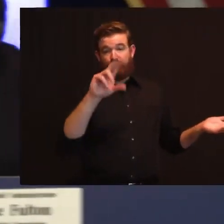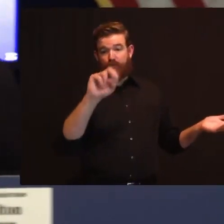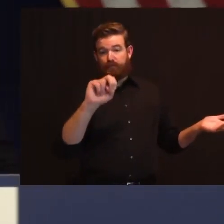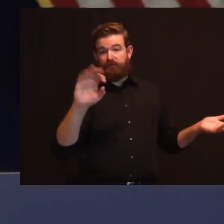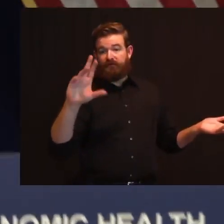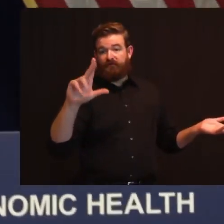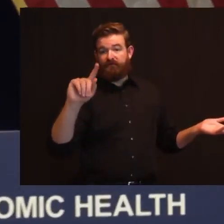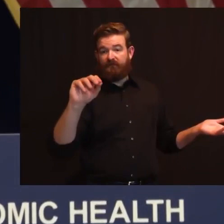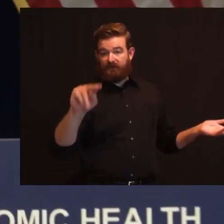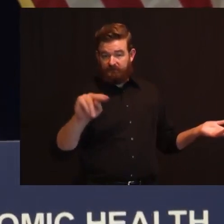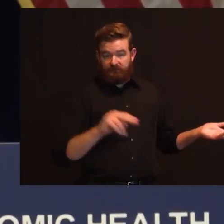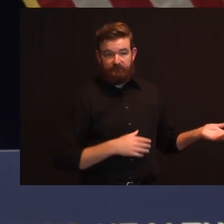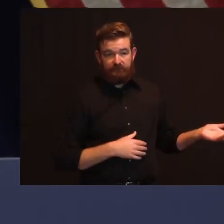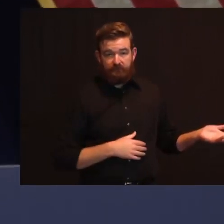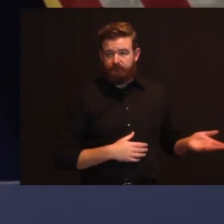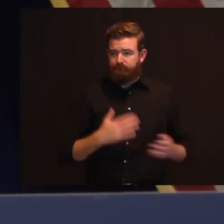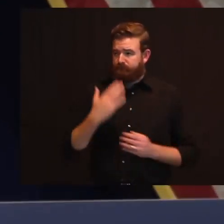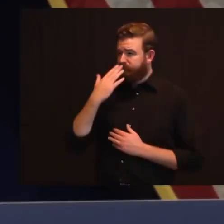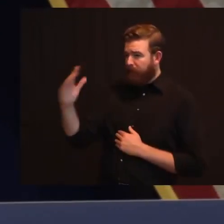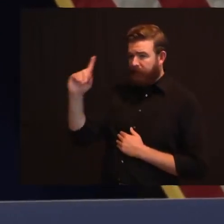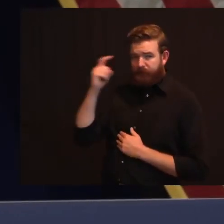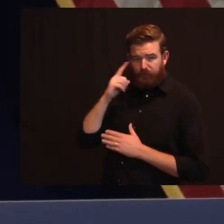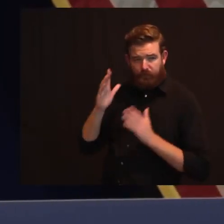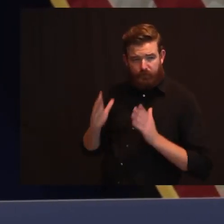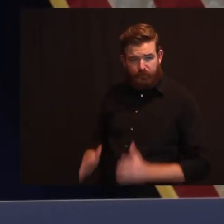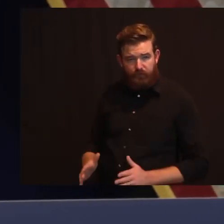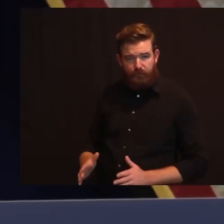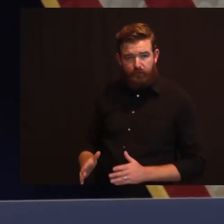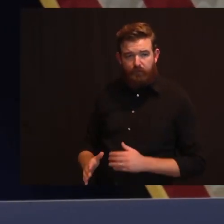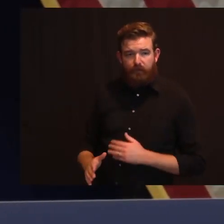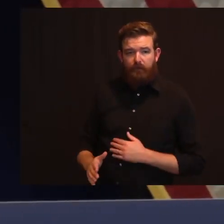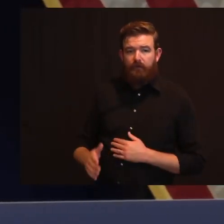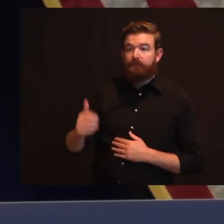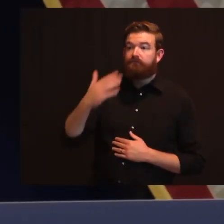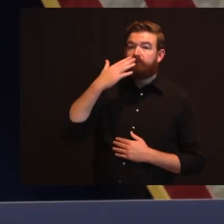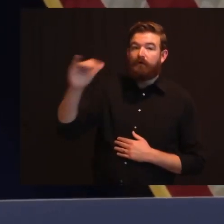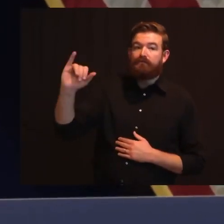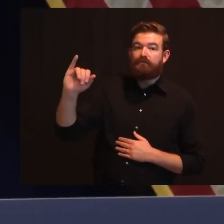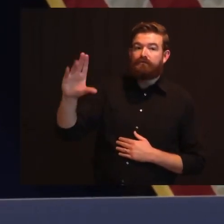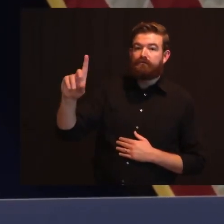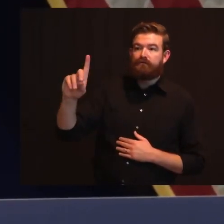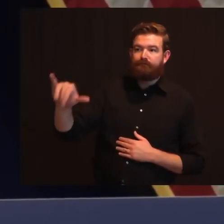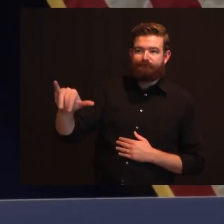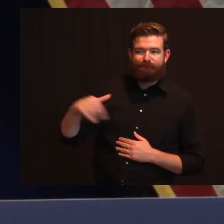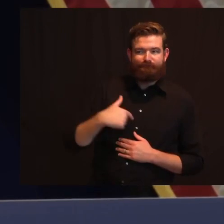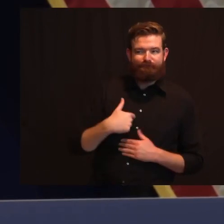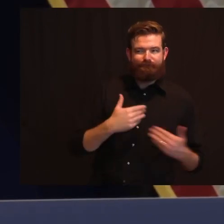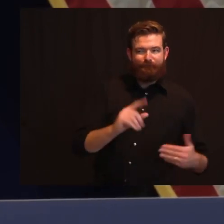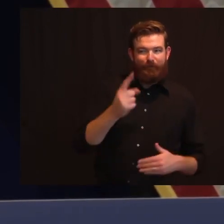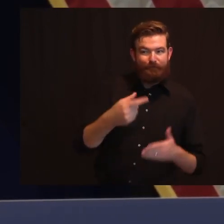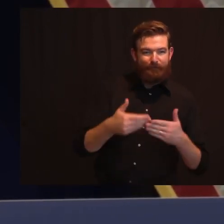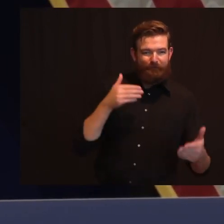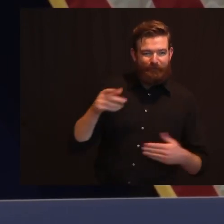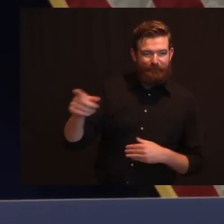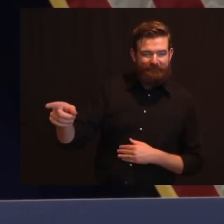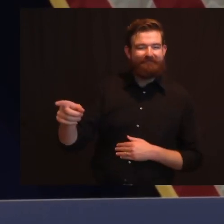and thank you, Judy, for letting me go ahead. I appreciate the opportunity to give an update on motor vehicle